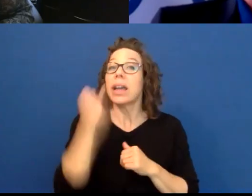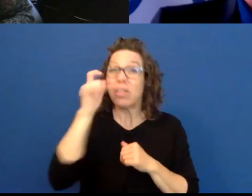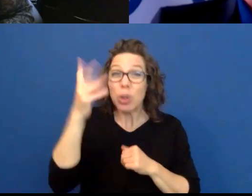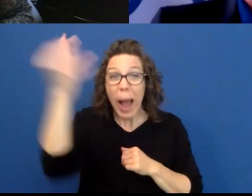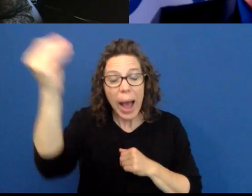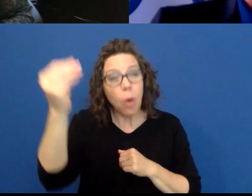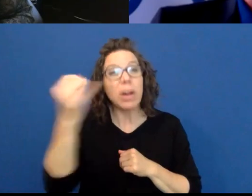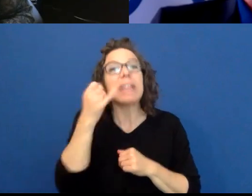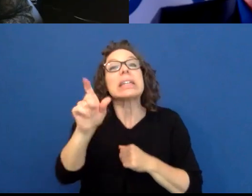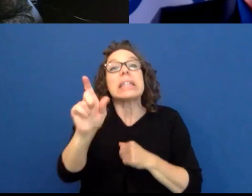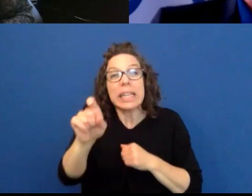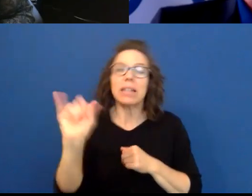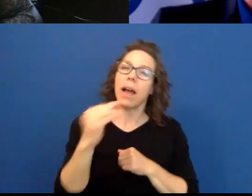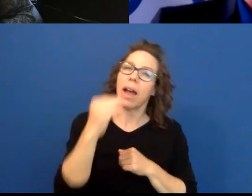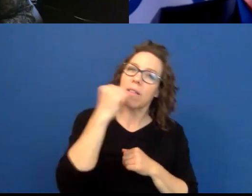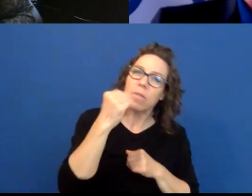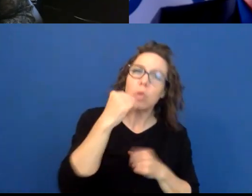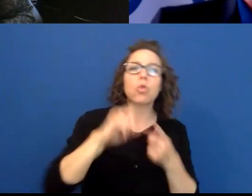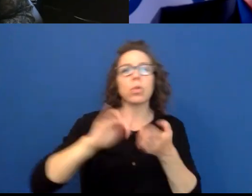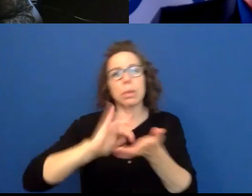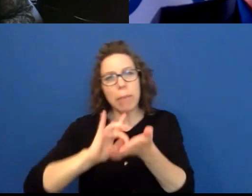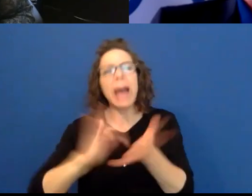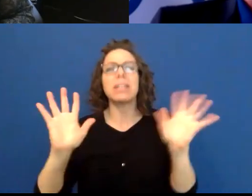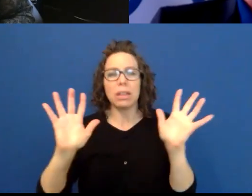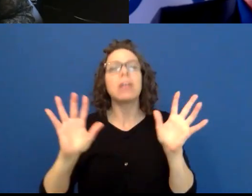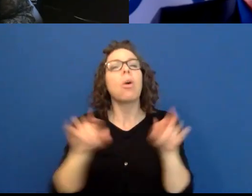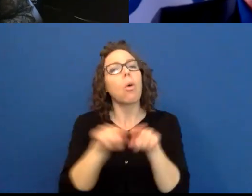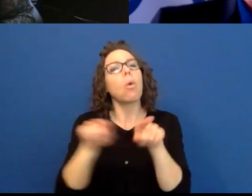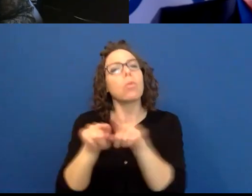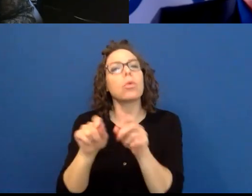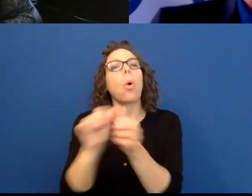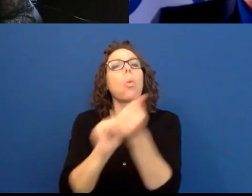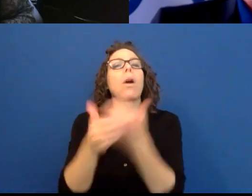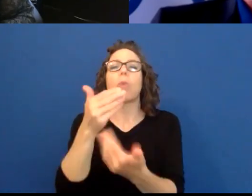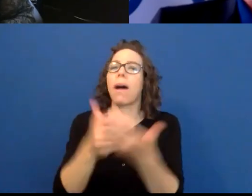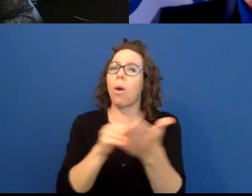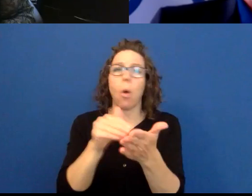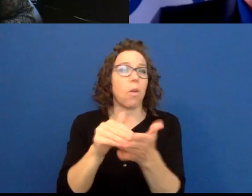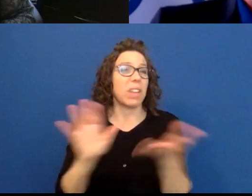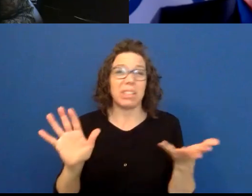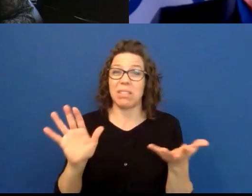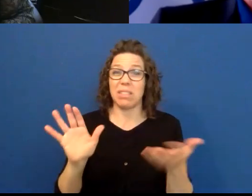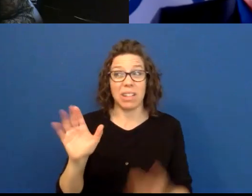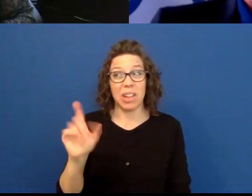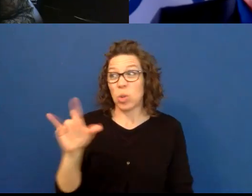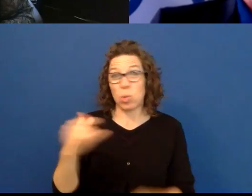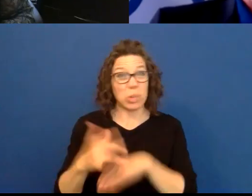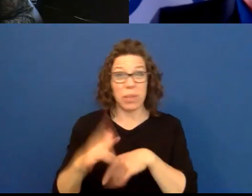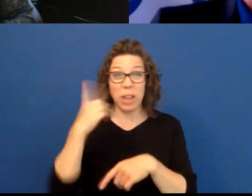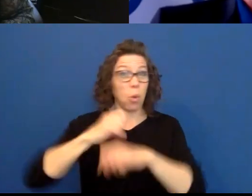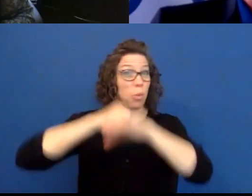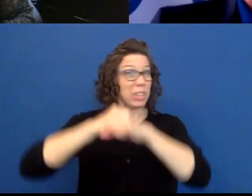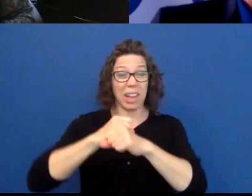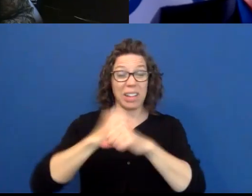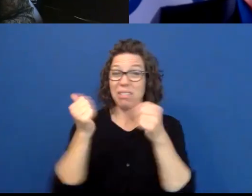food and supply trips and wash your hands frequently. These are the only tools that we have right now to gain control of